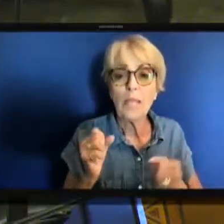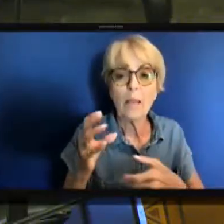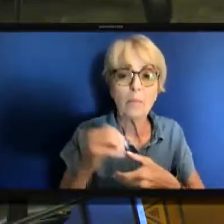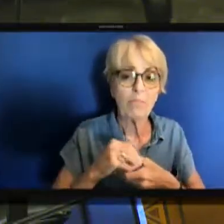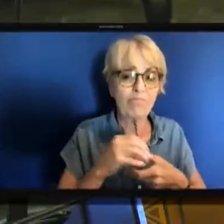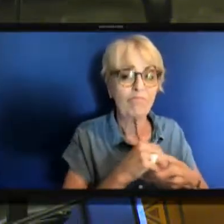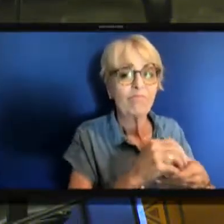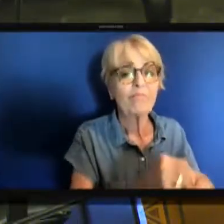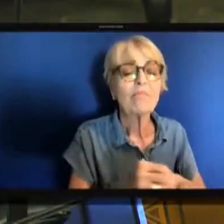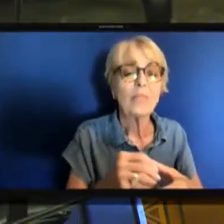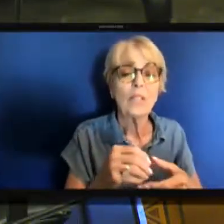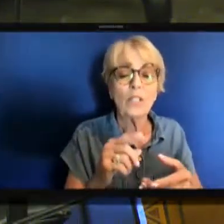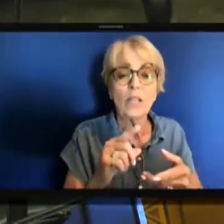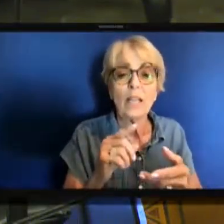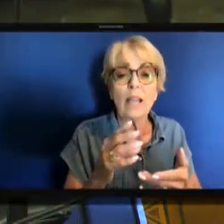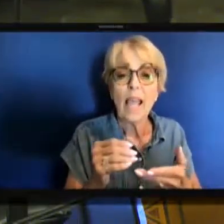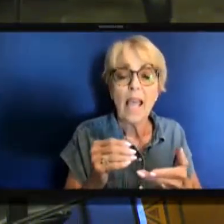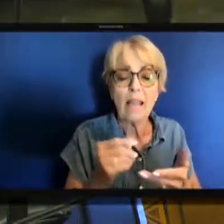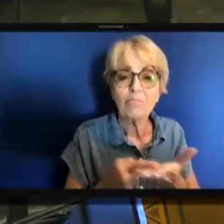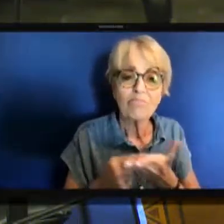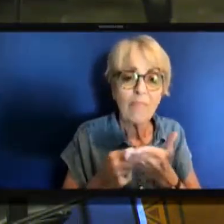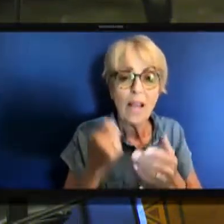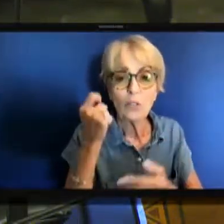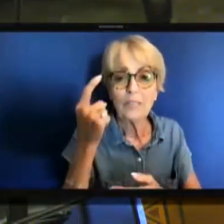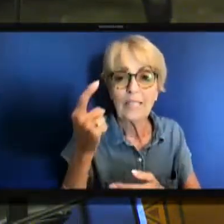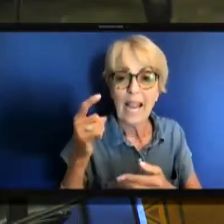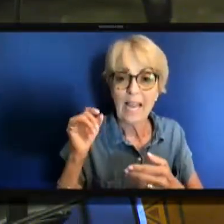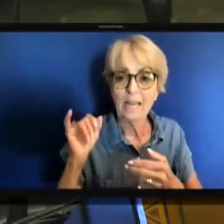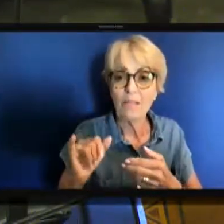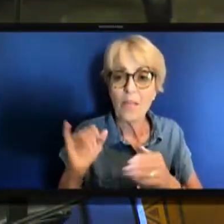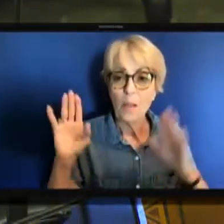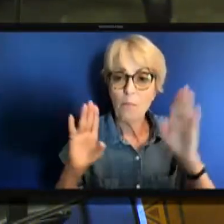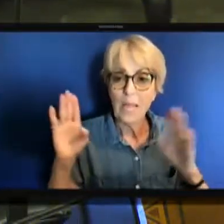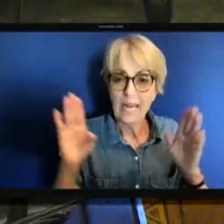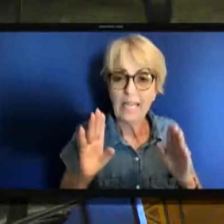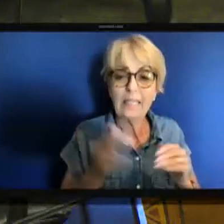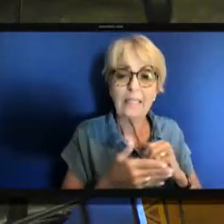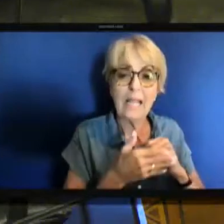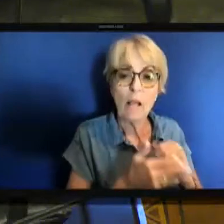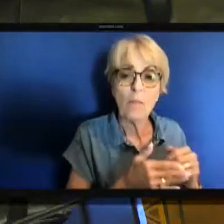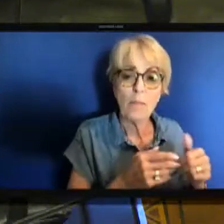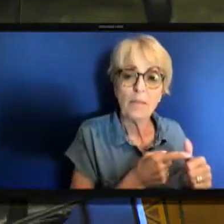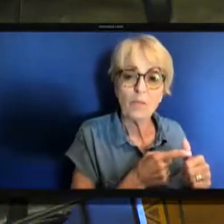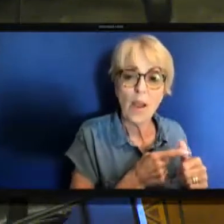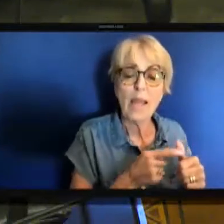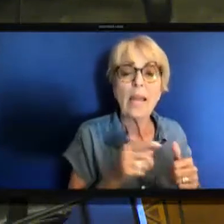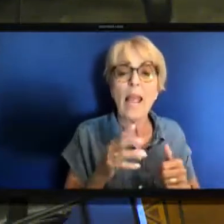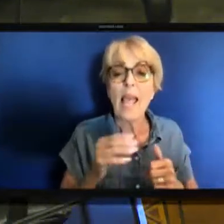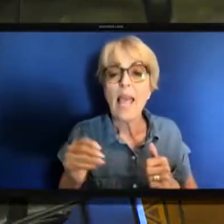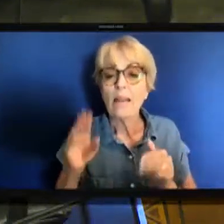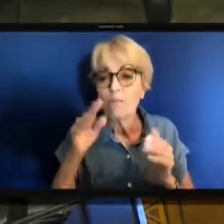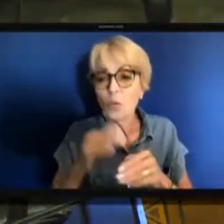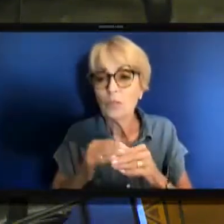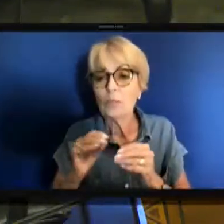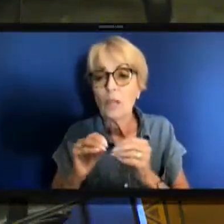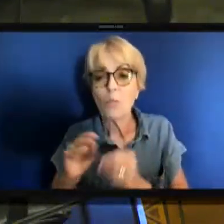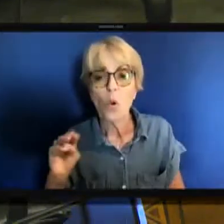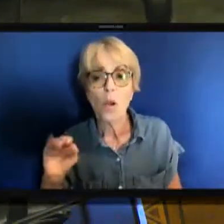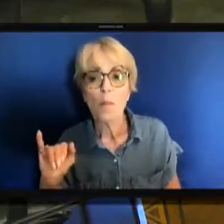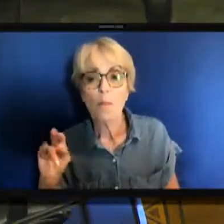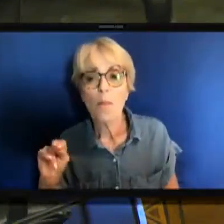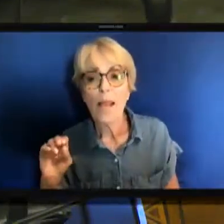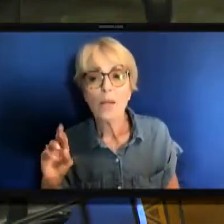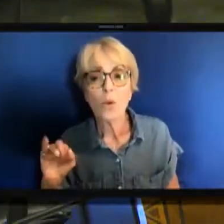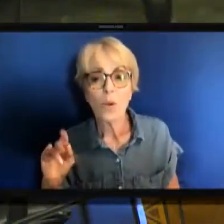understand the bidding, to better sort of help them on the front end get to more minority local contracts, things of that nature. And